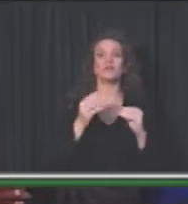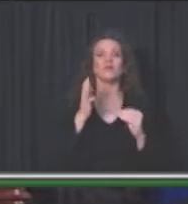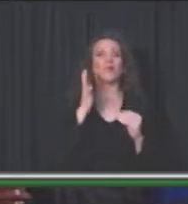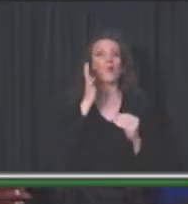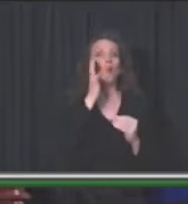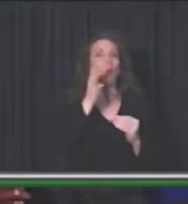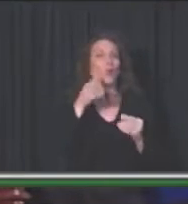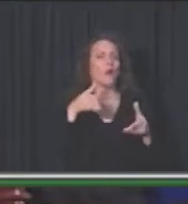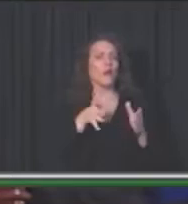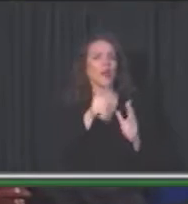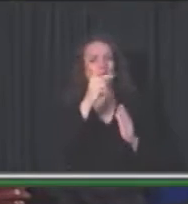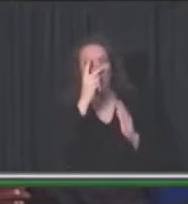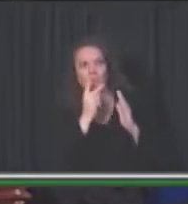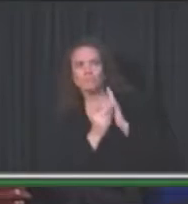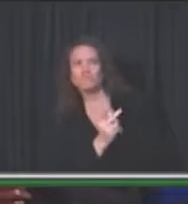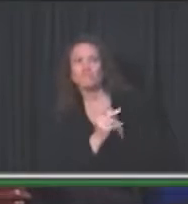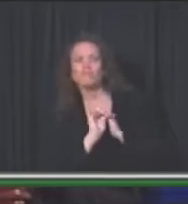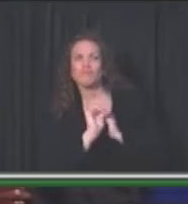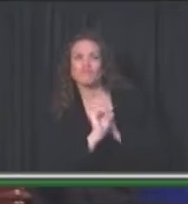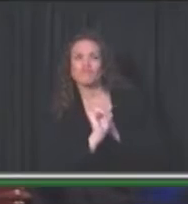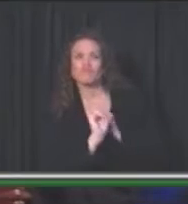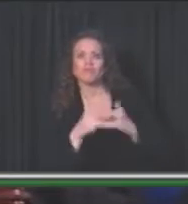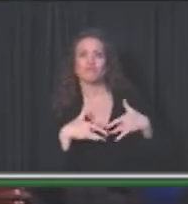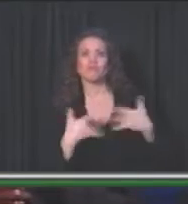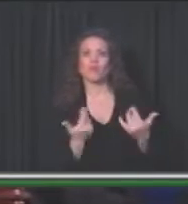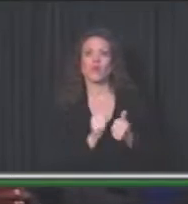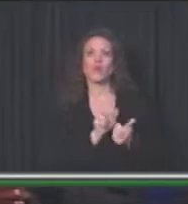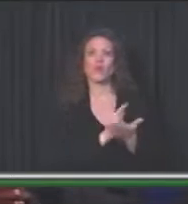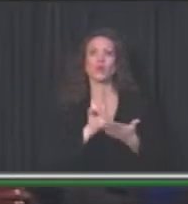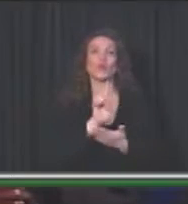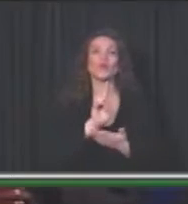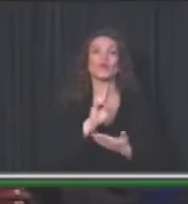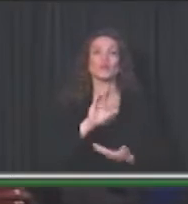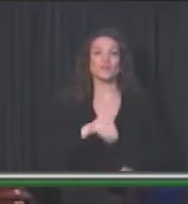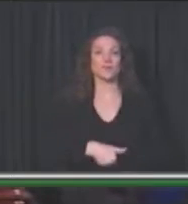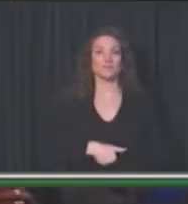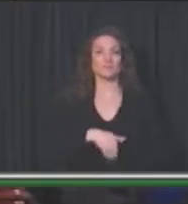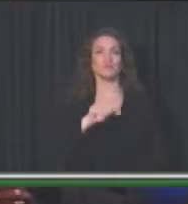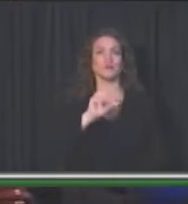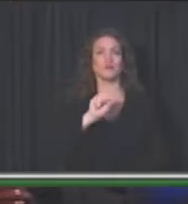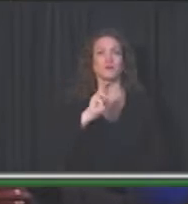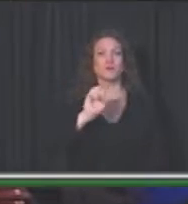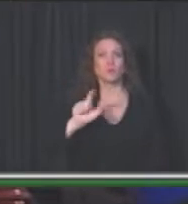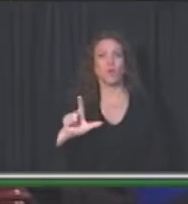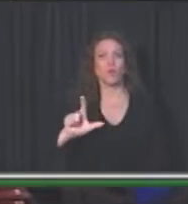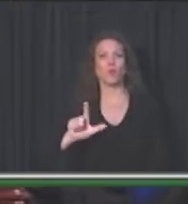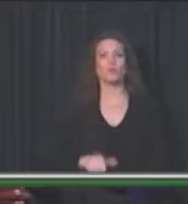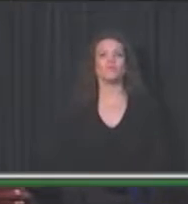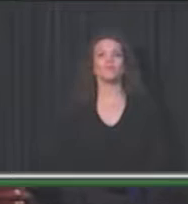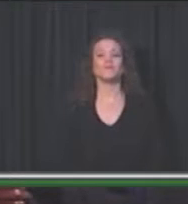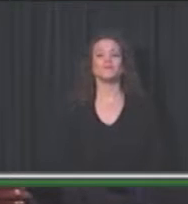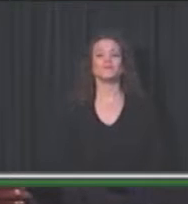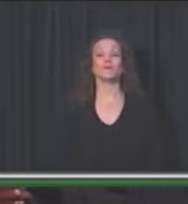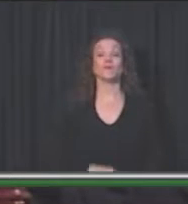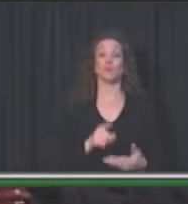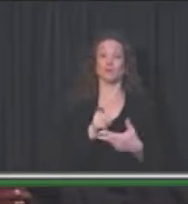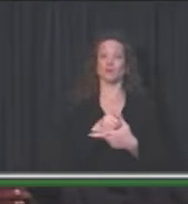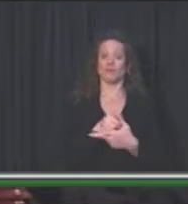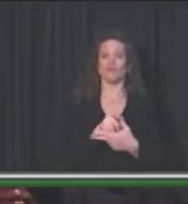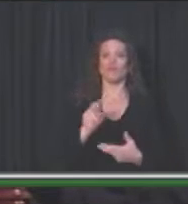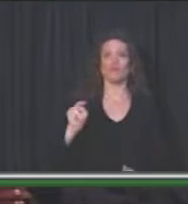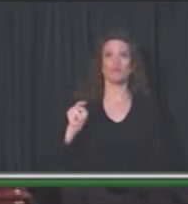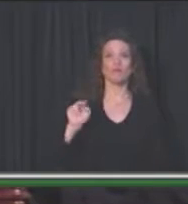peek into the soul of this university. The first story is the story of Nicole